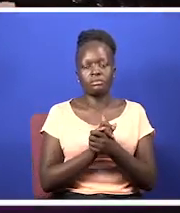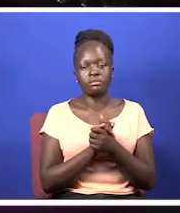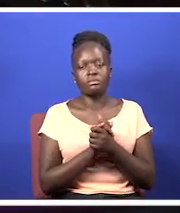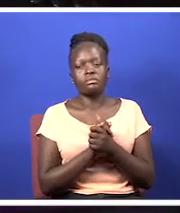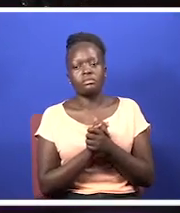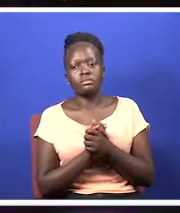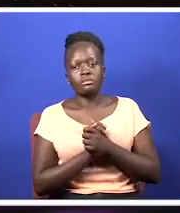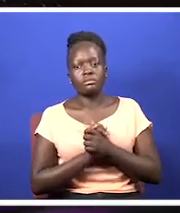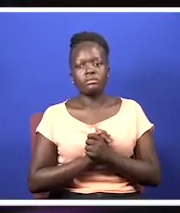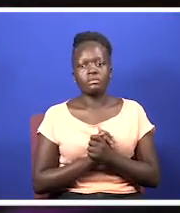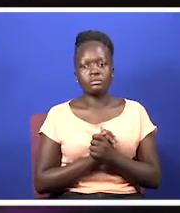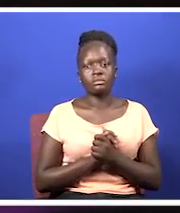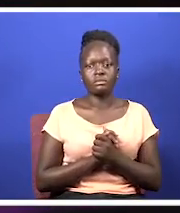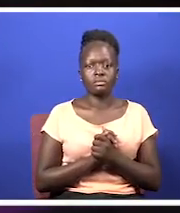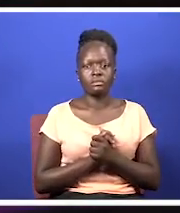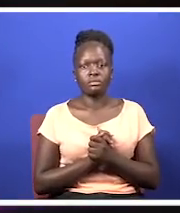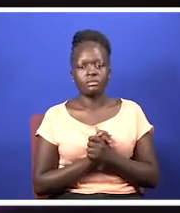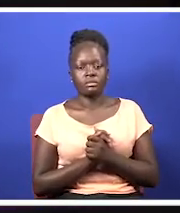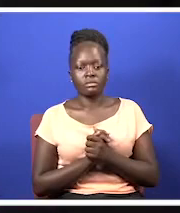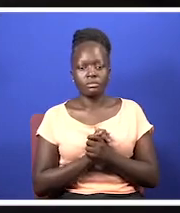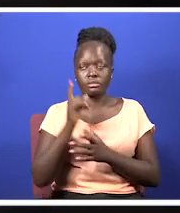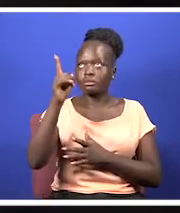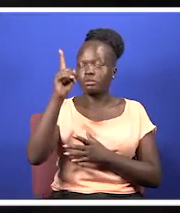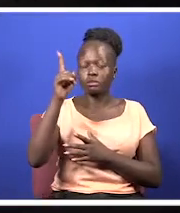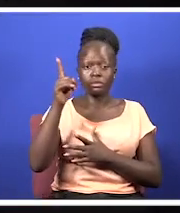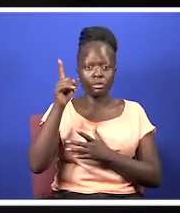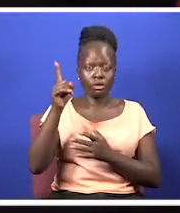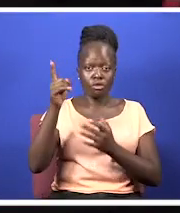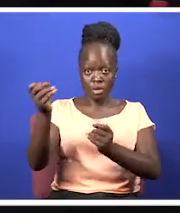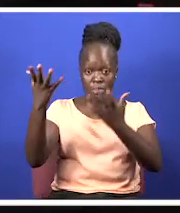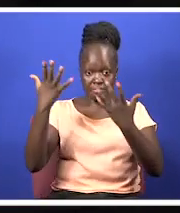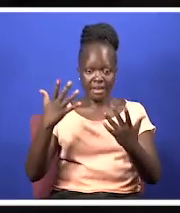Yeah. You provide the fire.